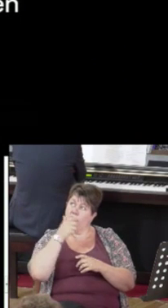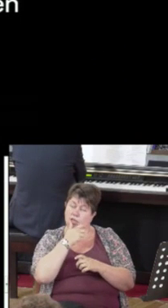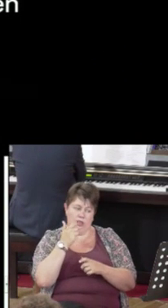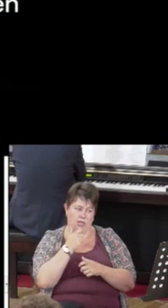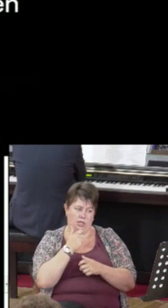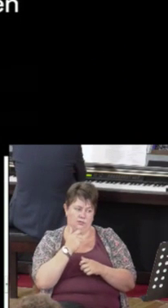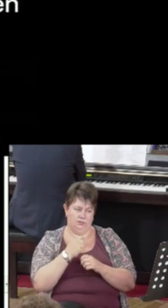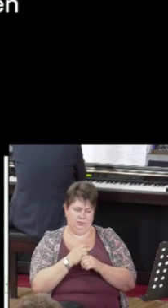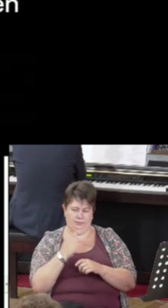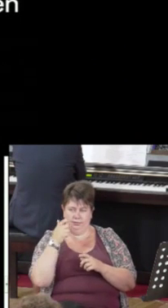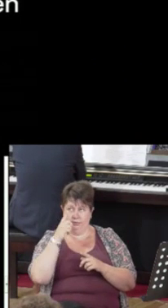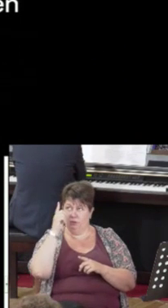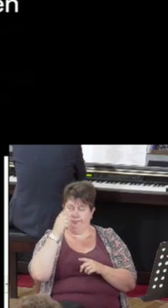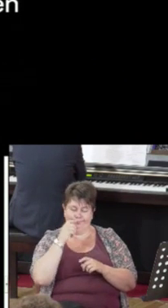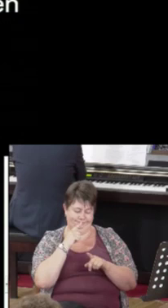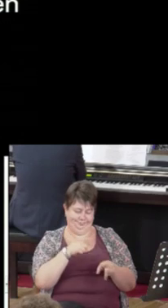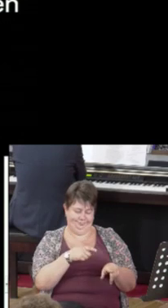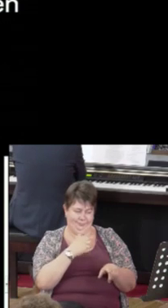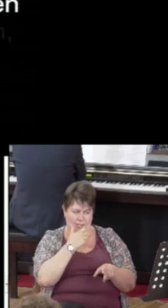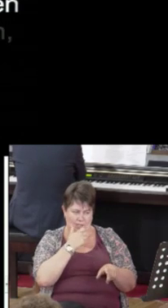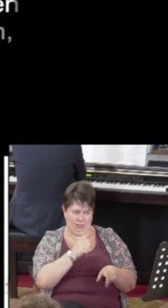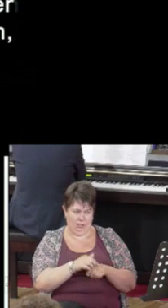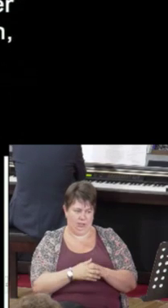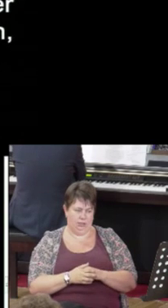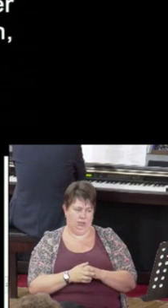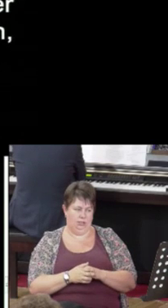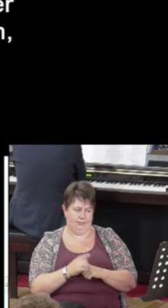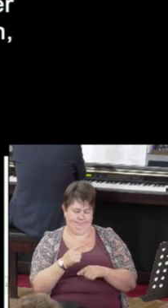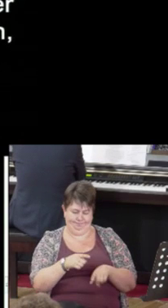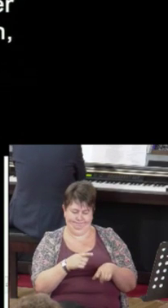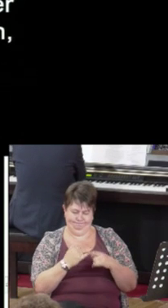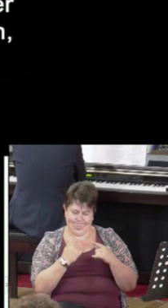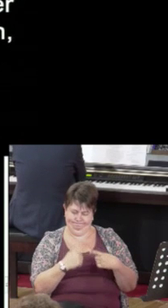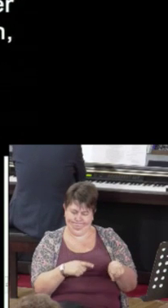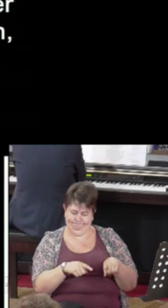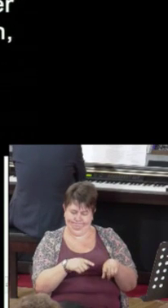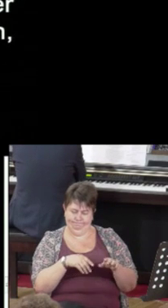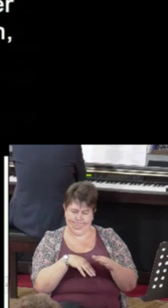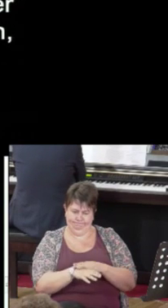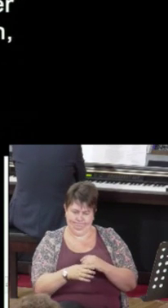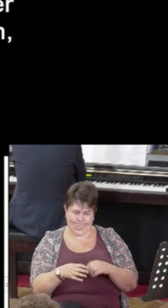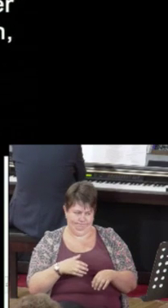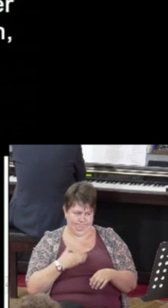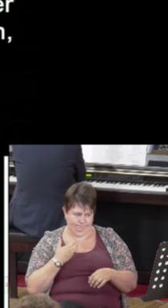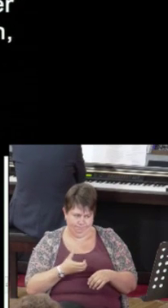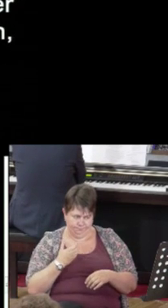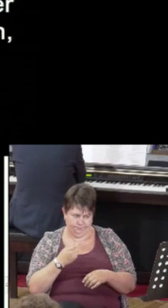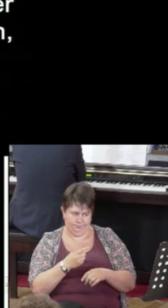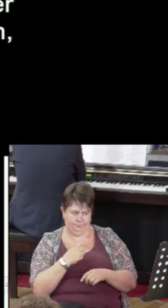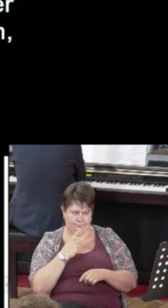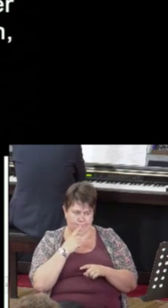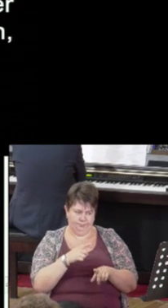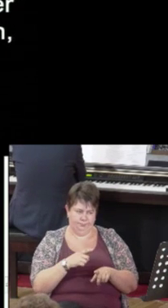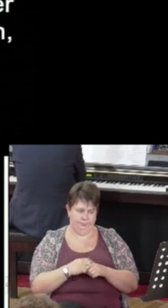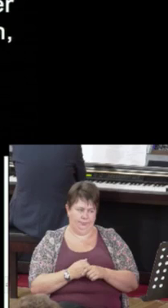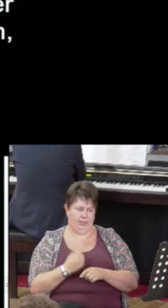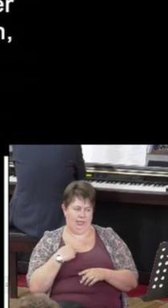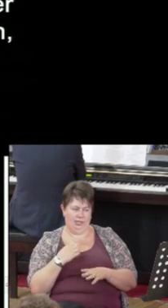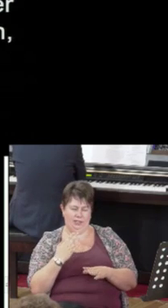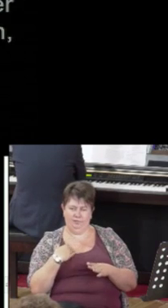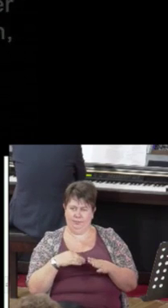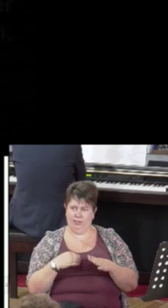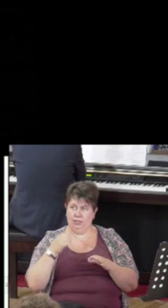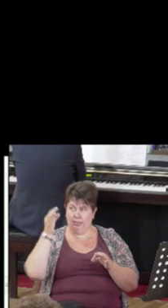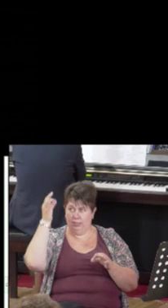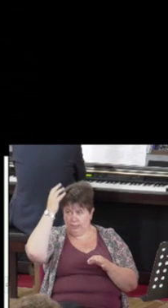Lord scoffs at them. Then he rebukes them in his anger and terrifies them in his wrath, saying, I have installed